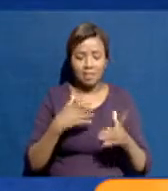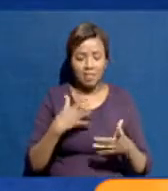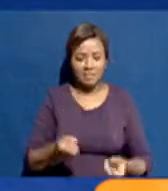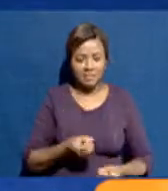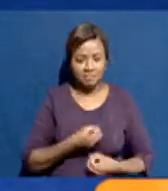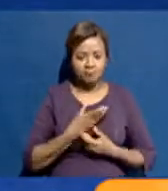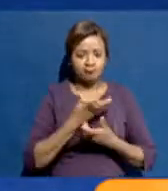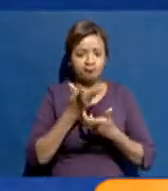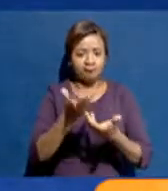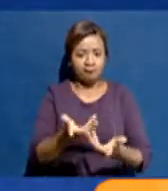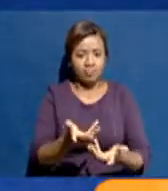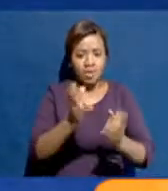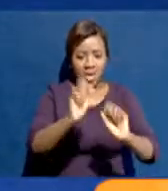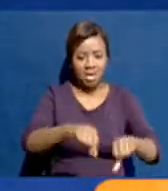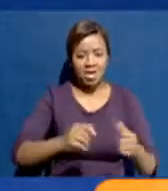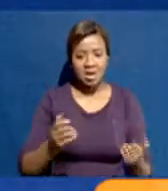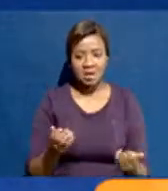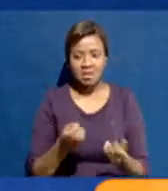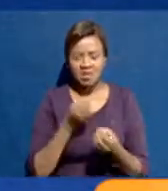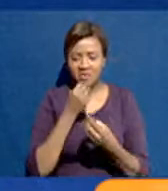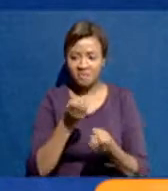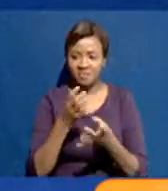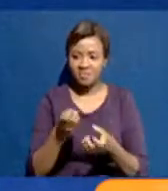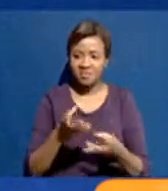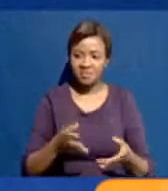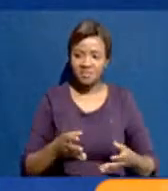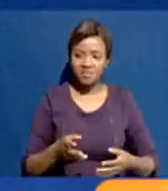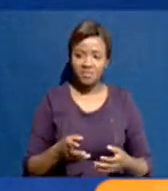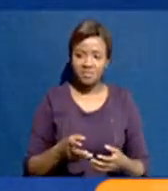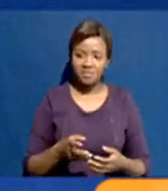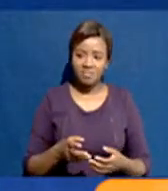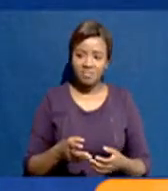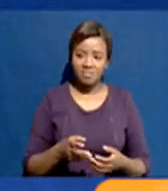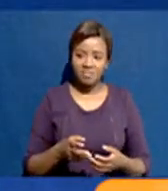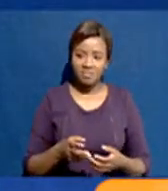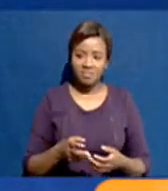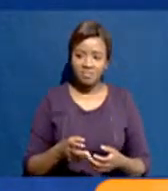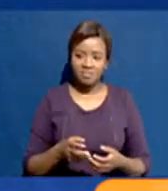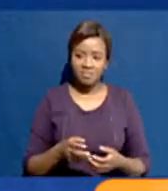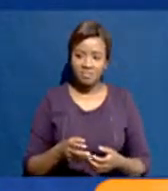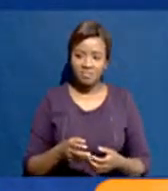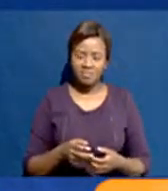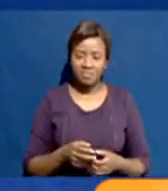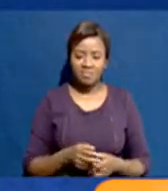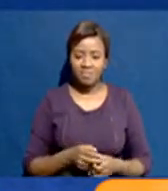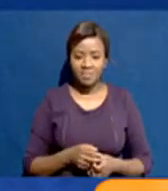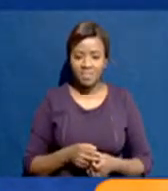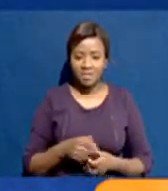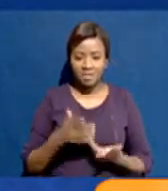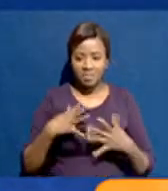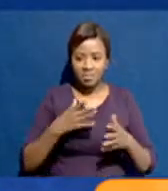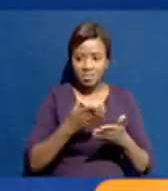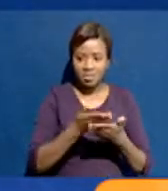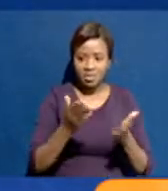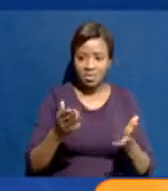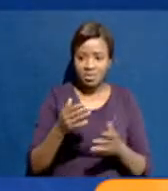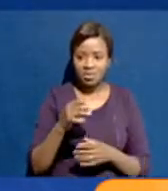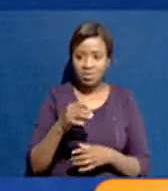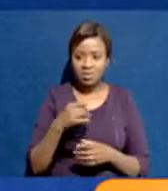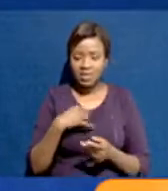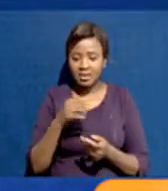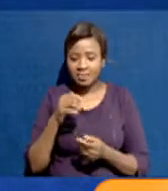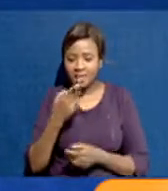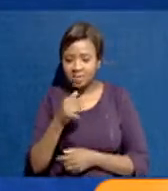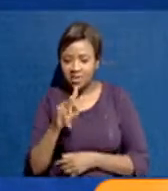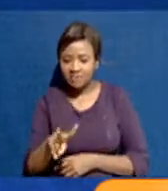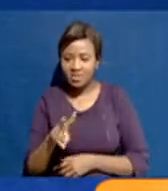tell people that you can still live a normal life. The problem is most of the times, most of the young people haven't tested yet, and they do not know their status,